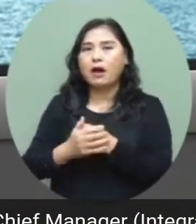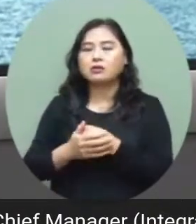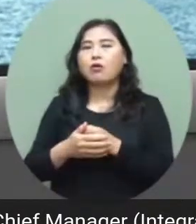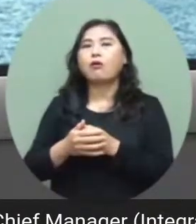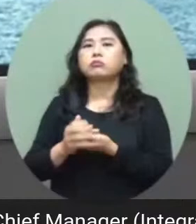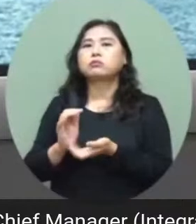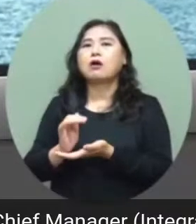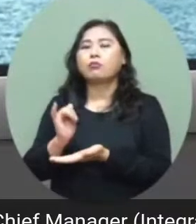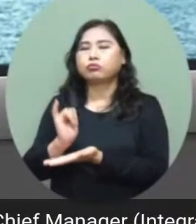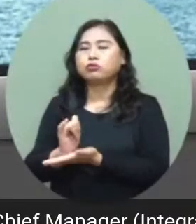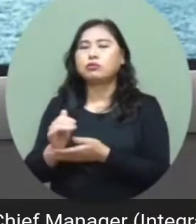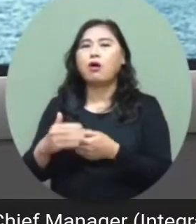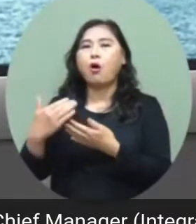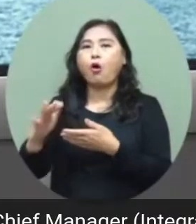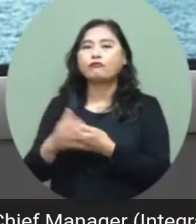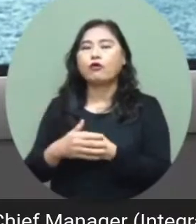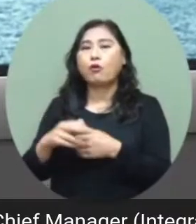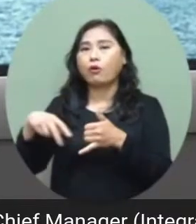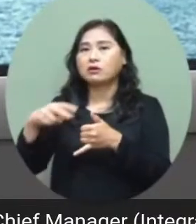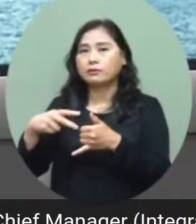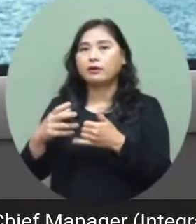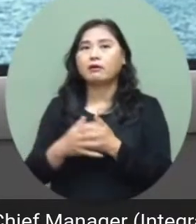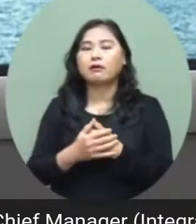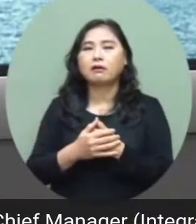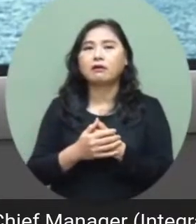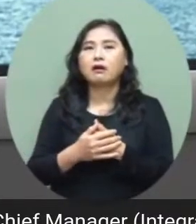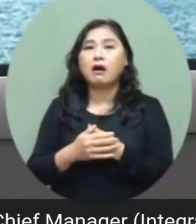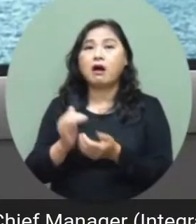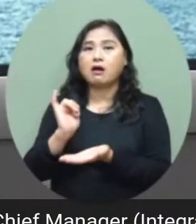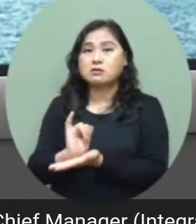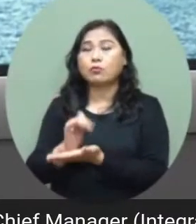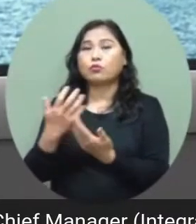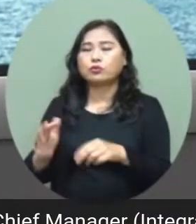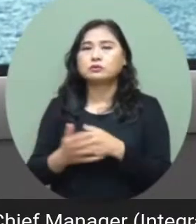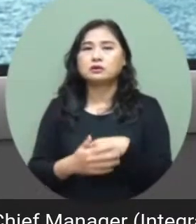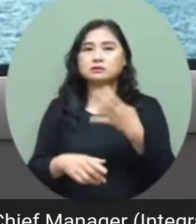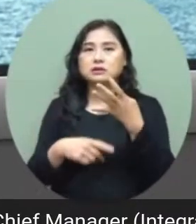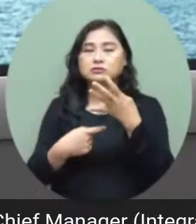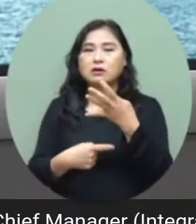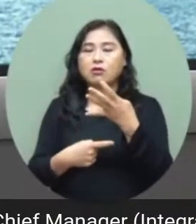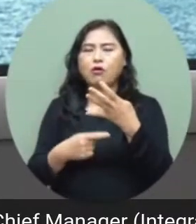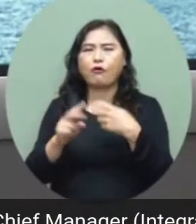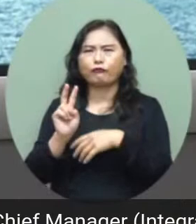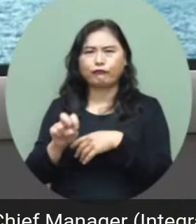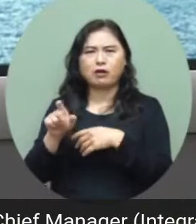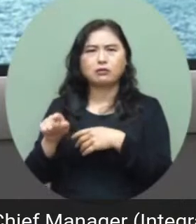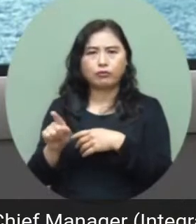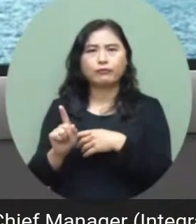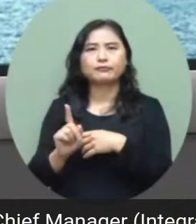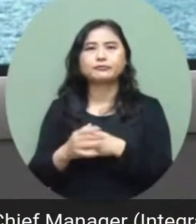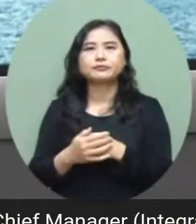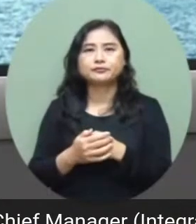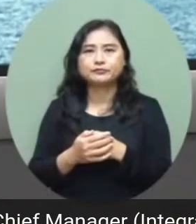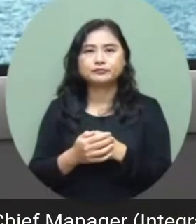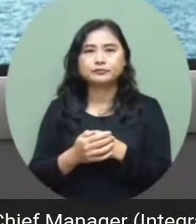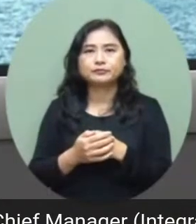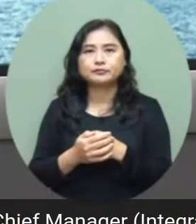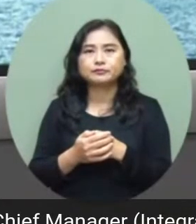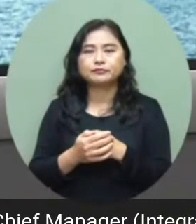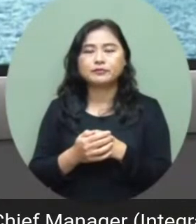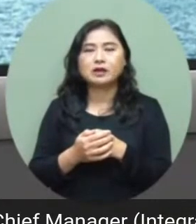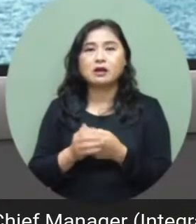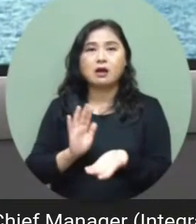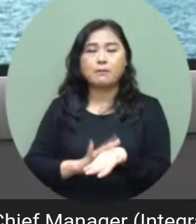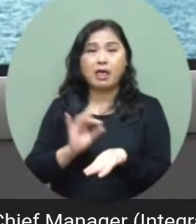deteriorating, and therefore we admitted him to the hospital, and he was undergoing investigation by the medicine department. And then on the 1st of